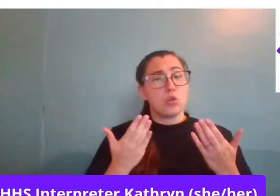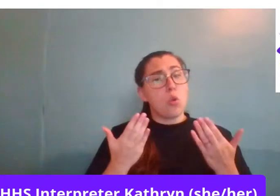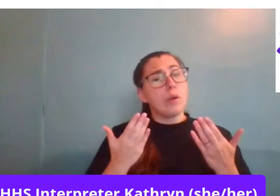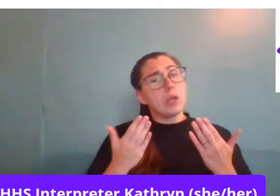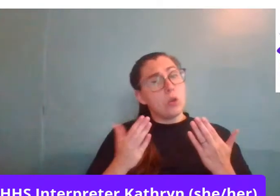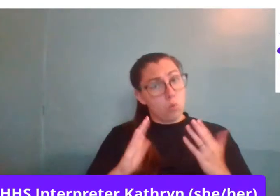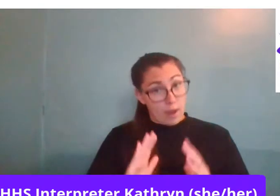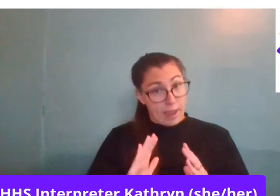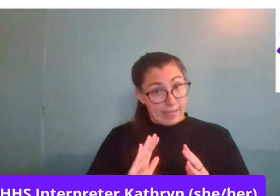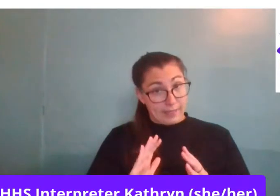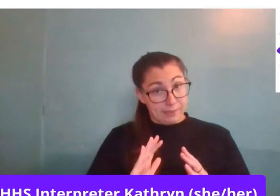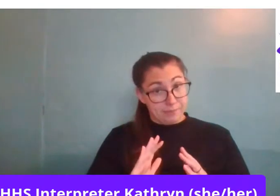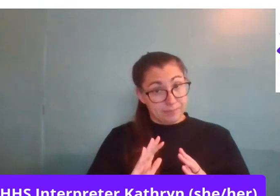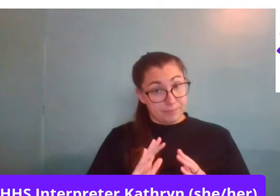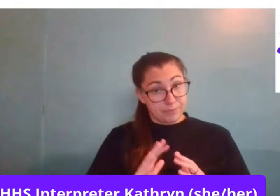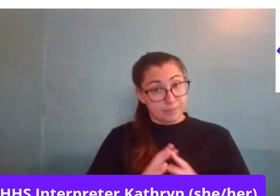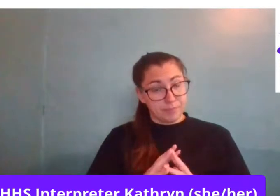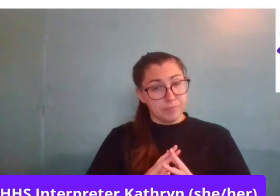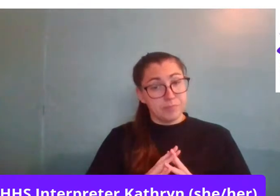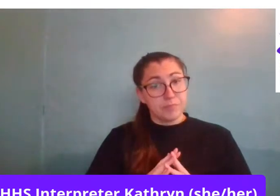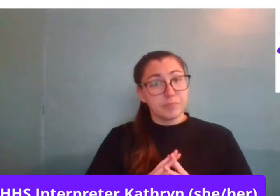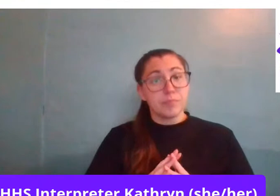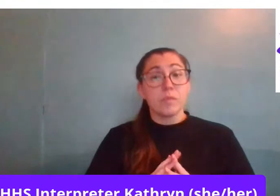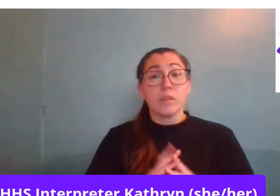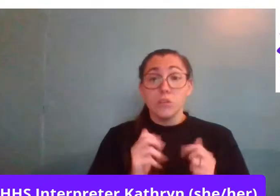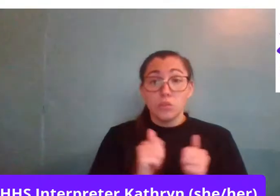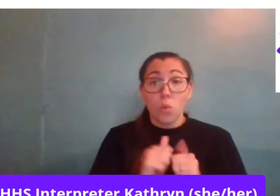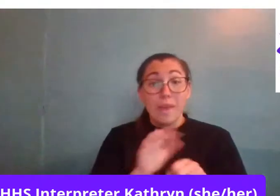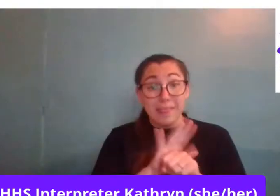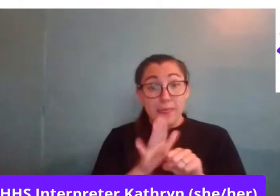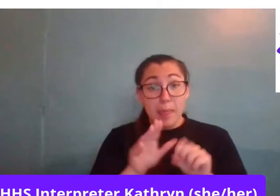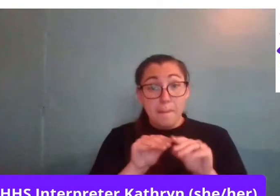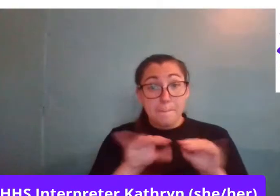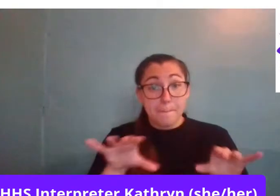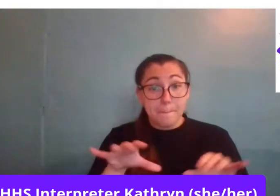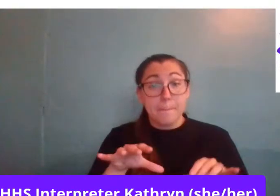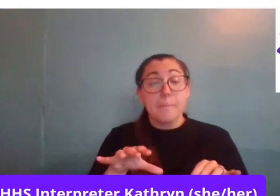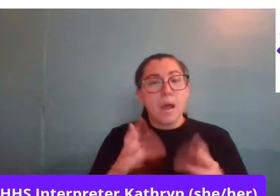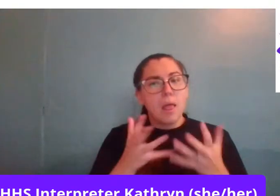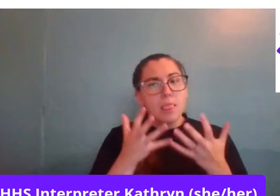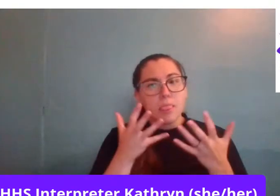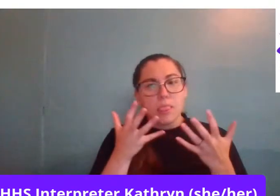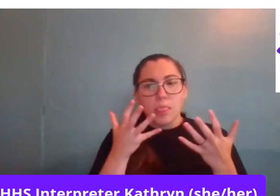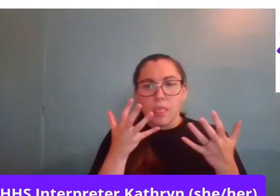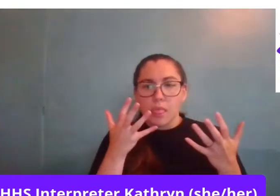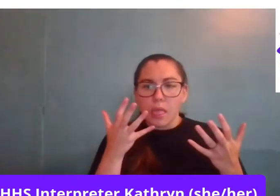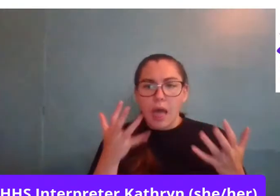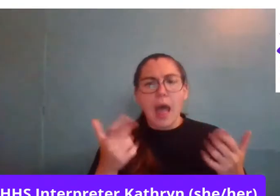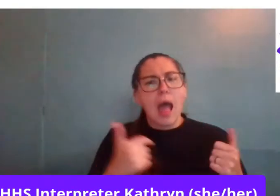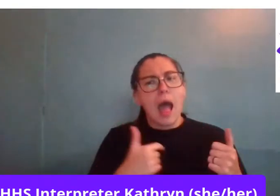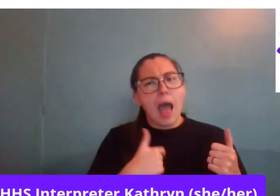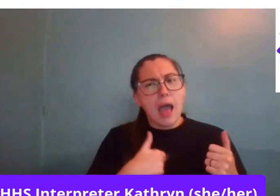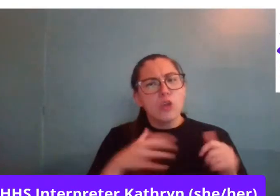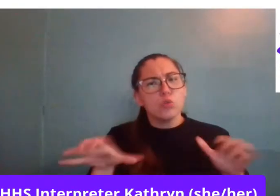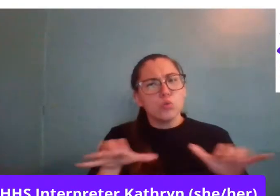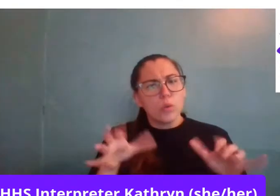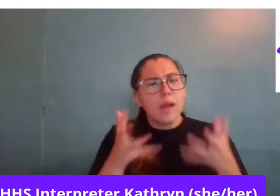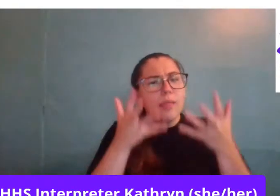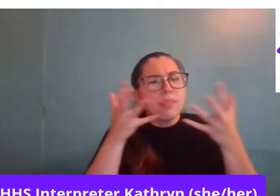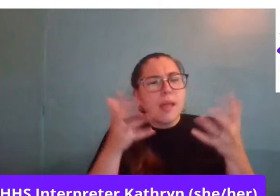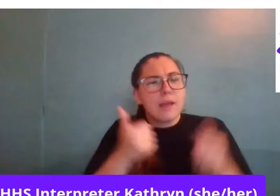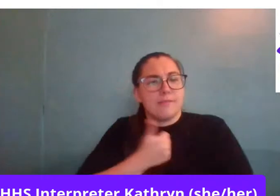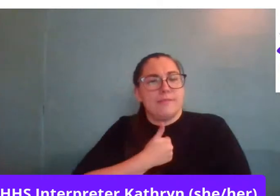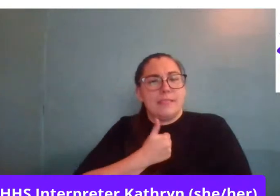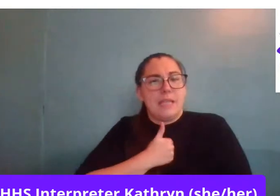of, with the pandemic going on, I've been doing a lot of self-searching, I'm gonna say, for